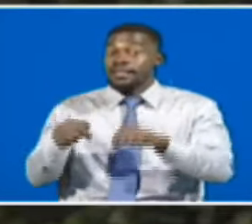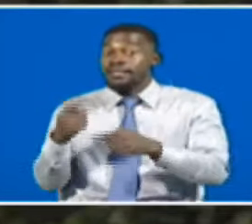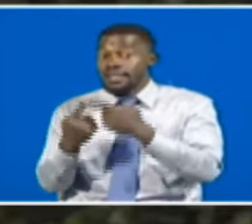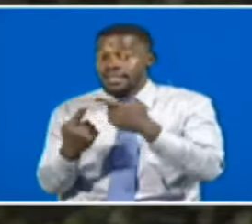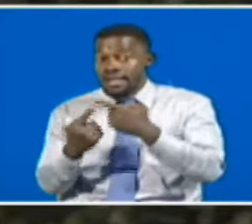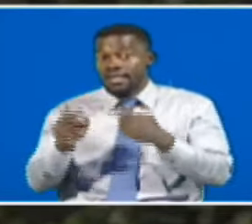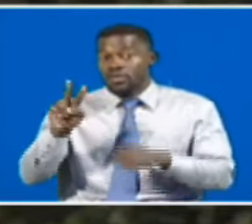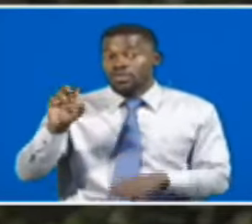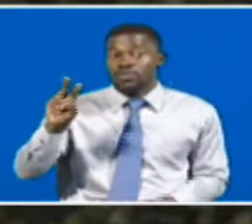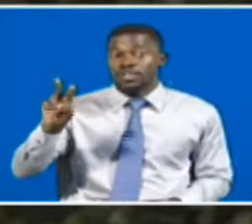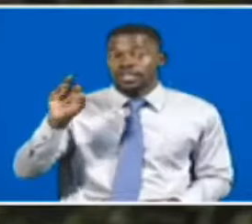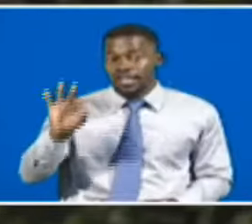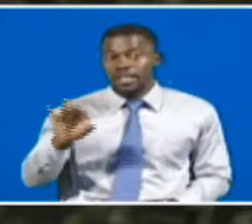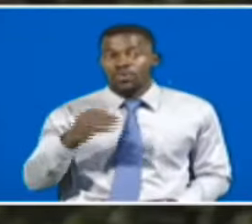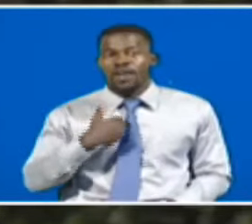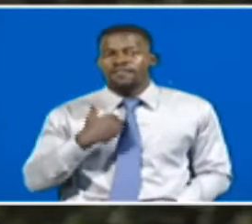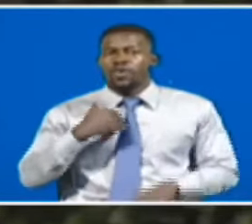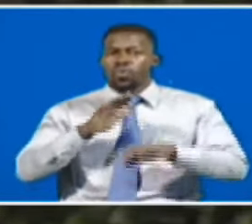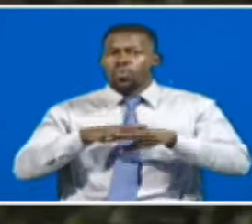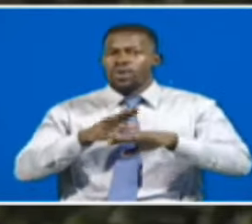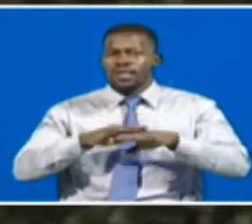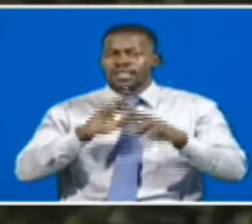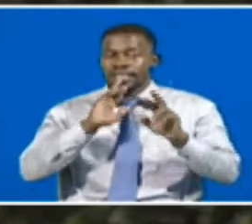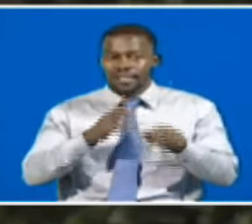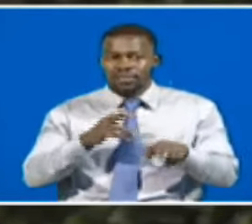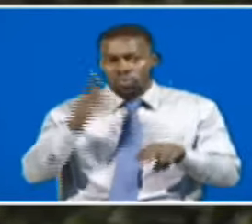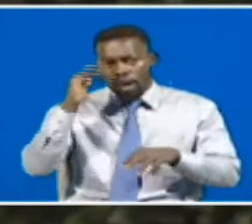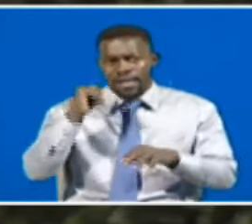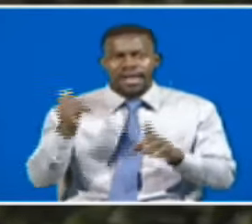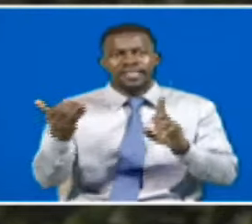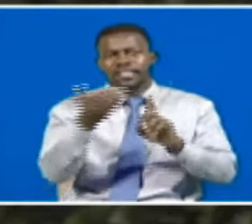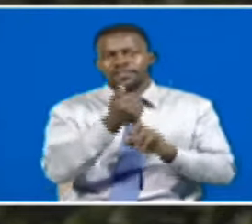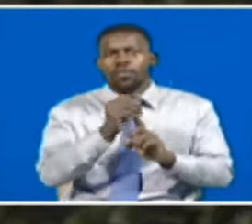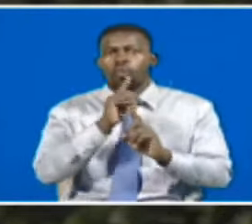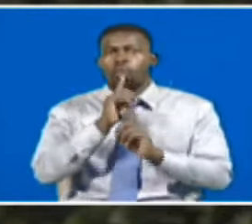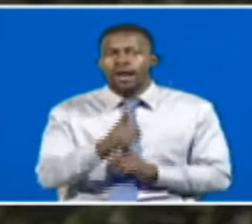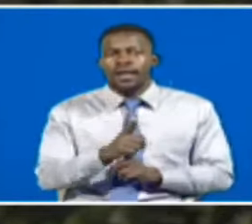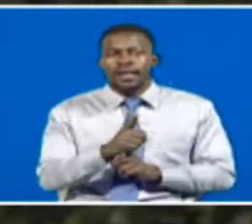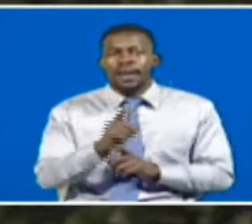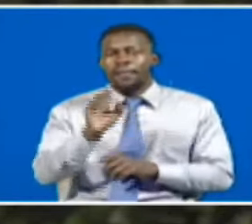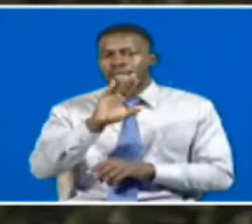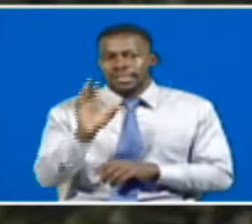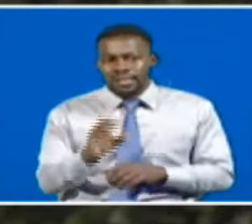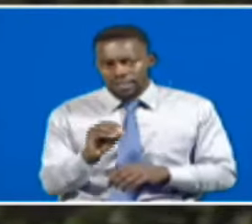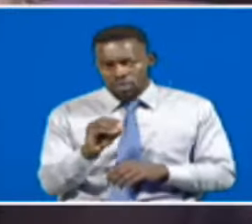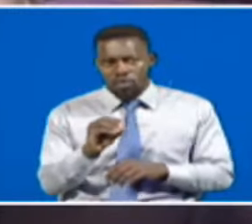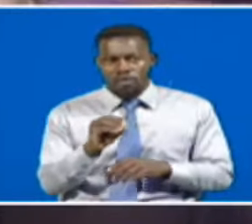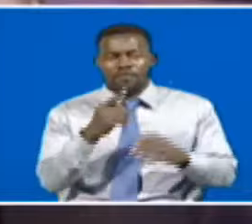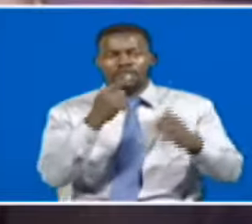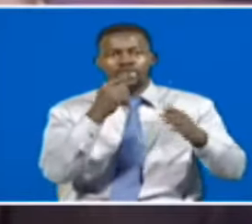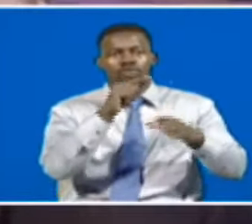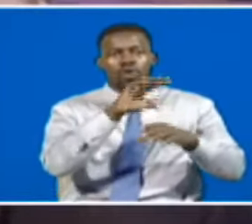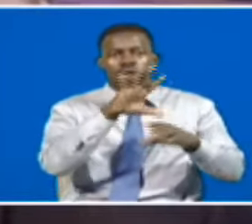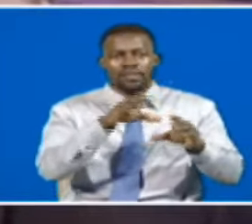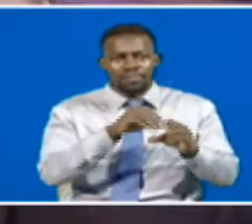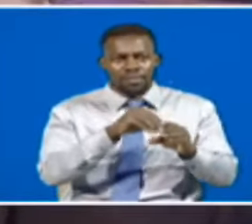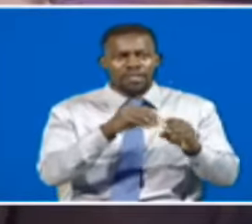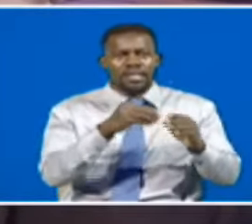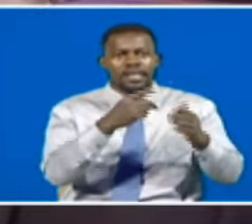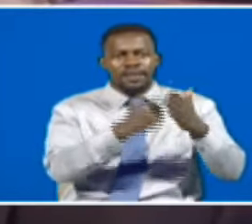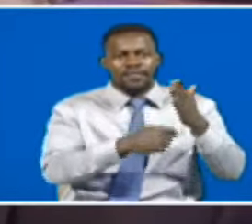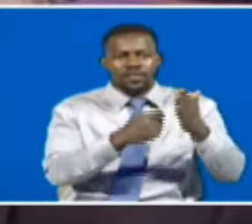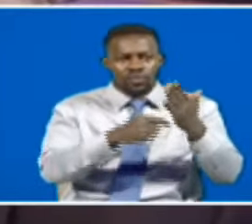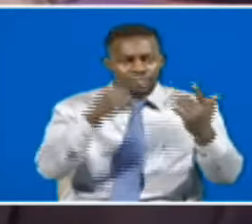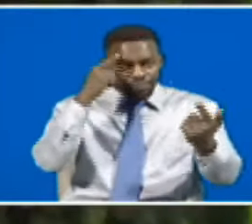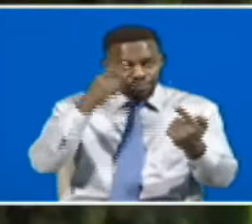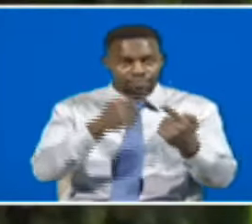impressive and solid results, having achieved 100% of our total revenue target. Delighted to report that we